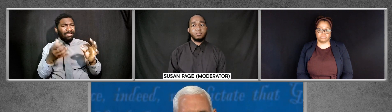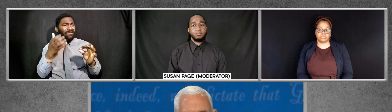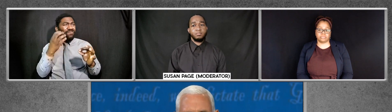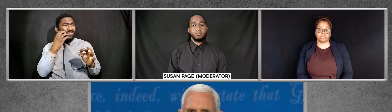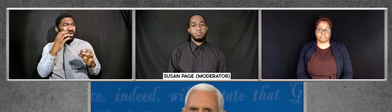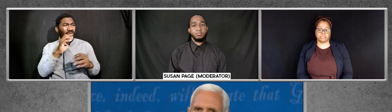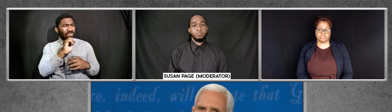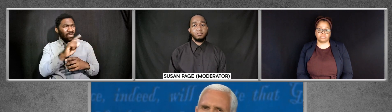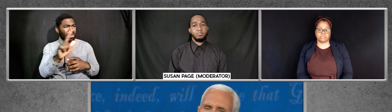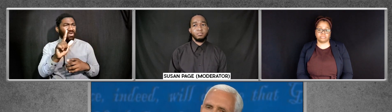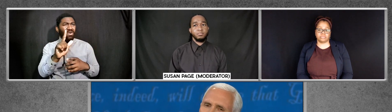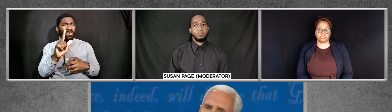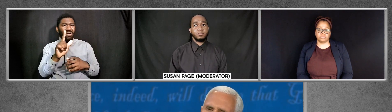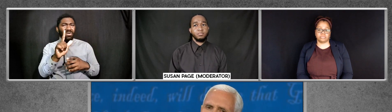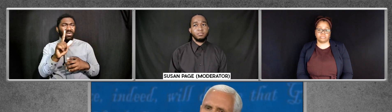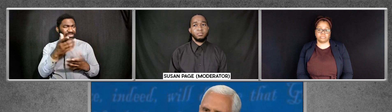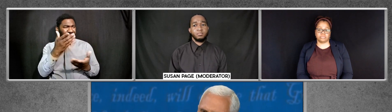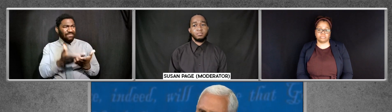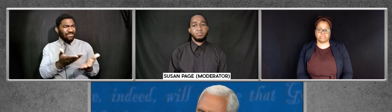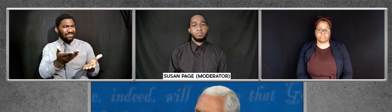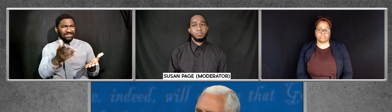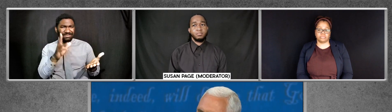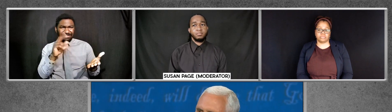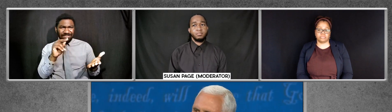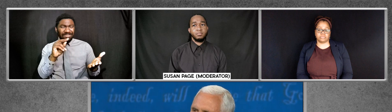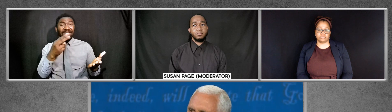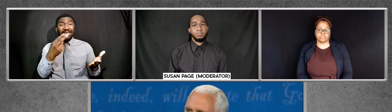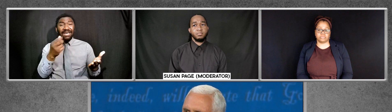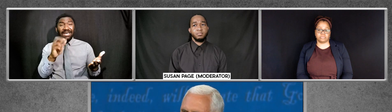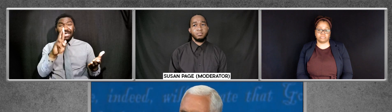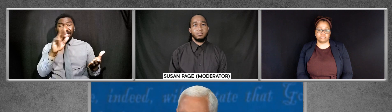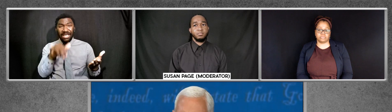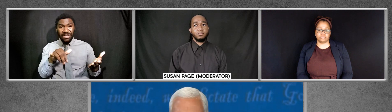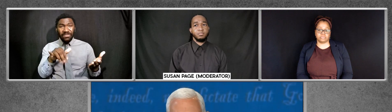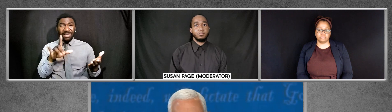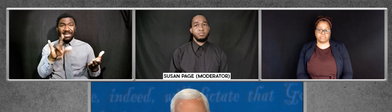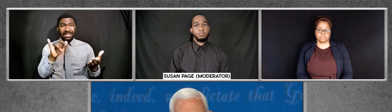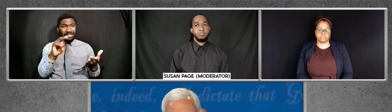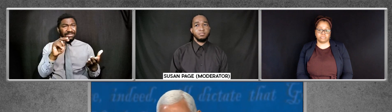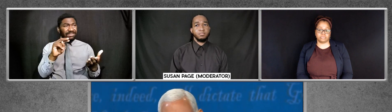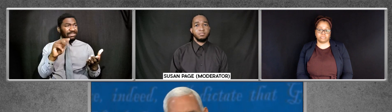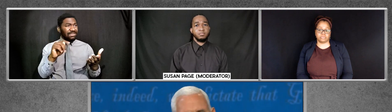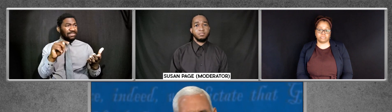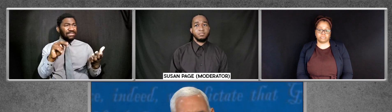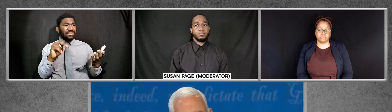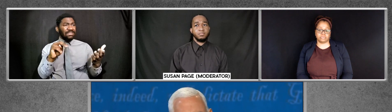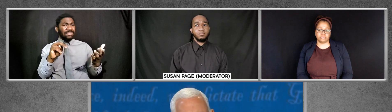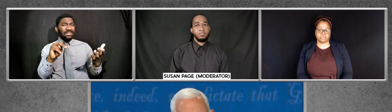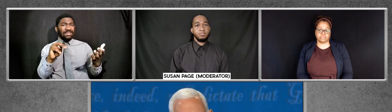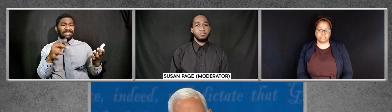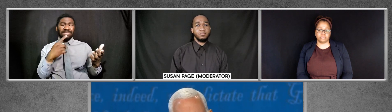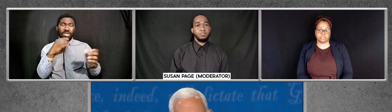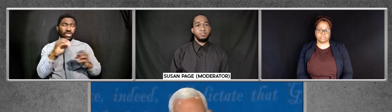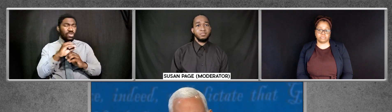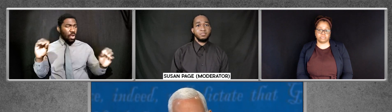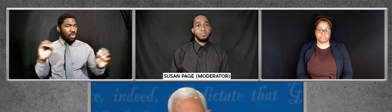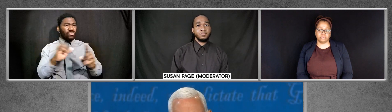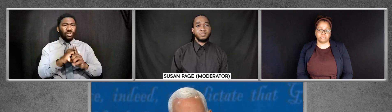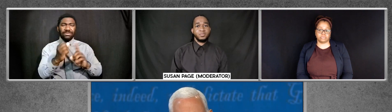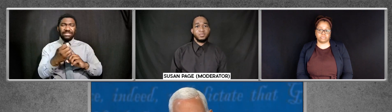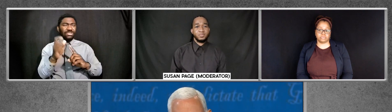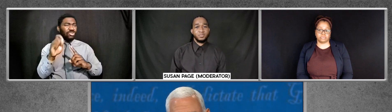to Joe Biden that in her words, under no circumstances should he concede the election. So let me just say, I think we're going to win this election.